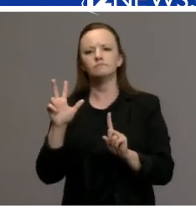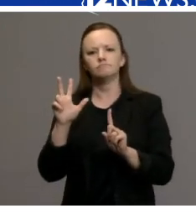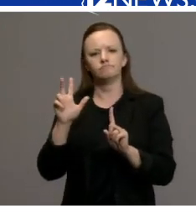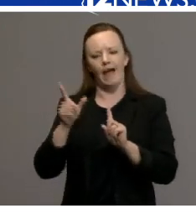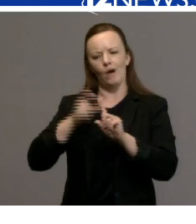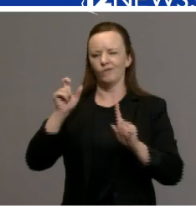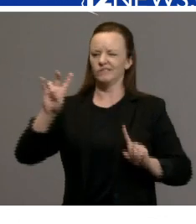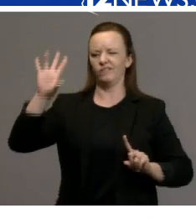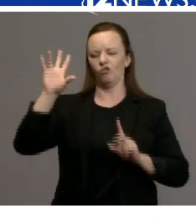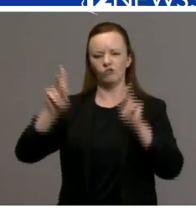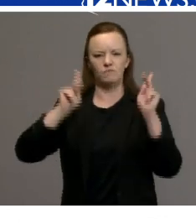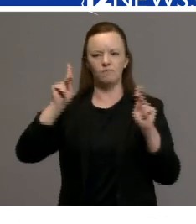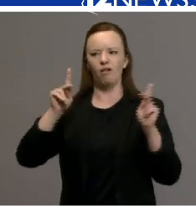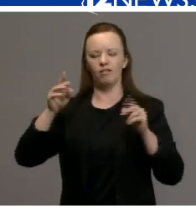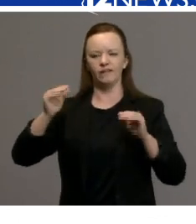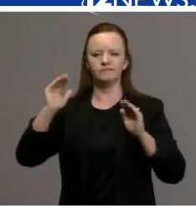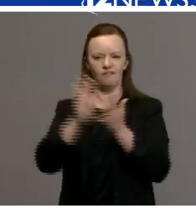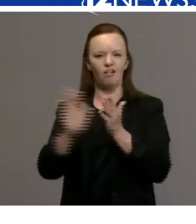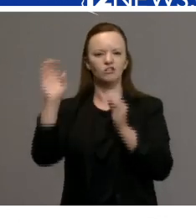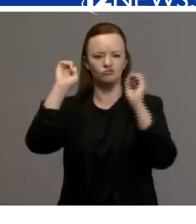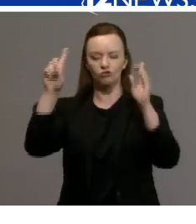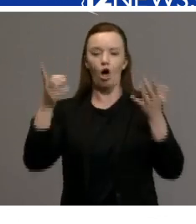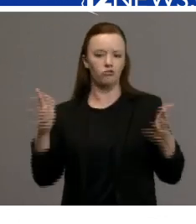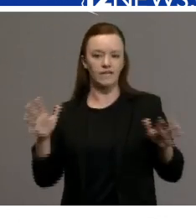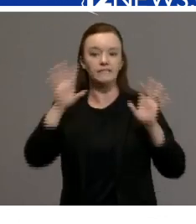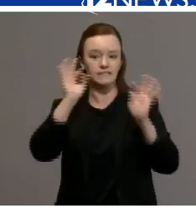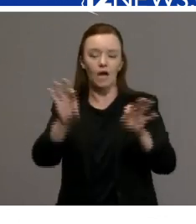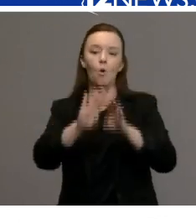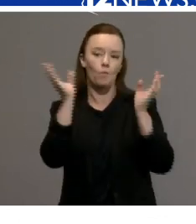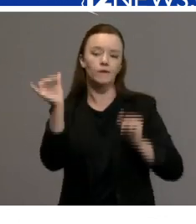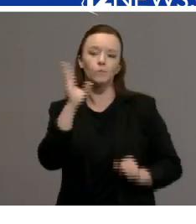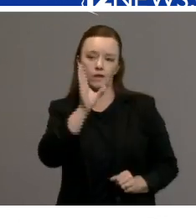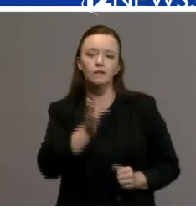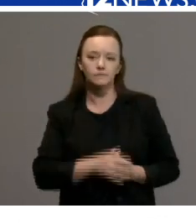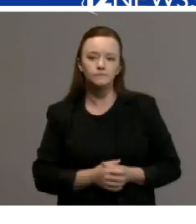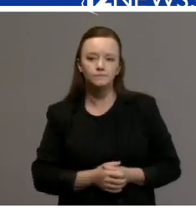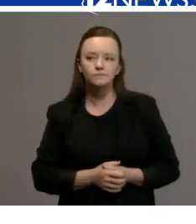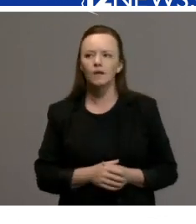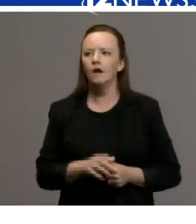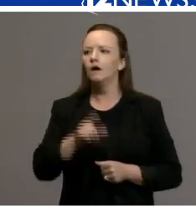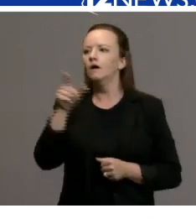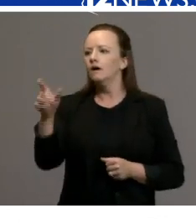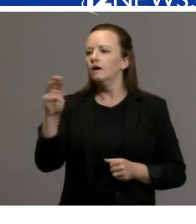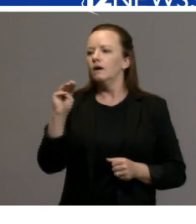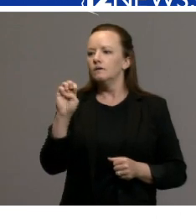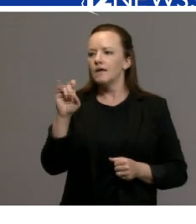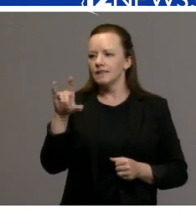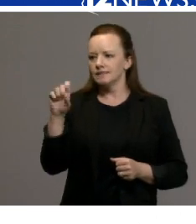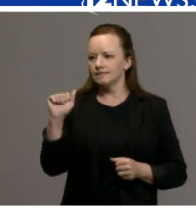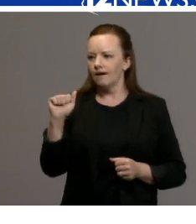to the fall. We're going to go to some of them ask the question. We'll go to Melissa first. So wrap it up.